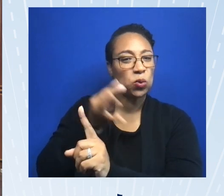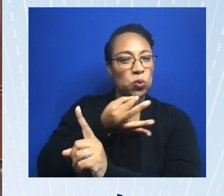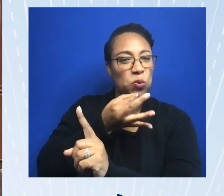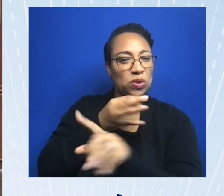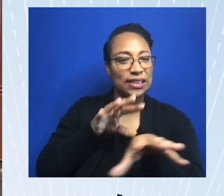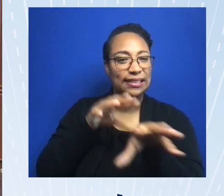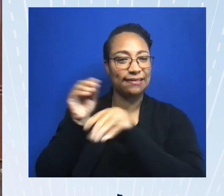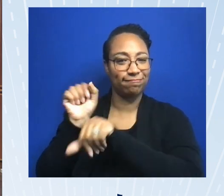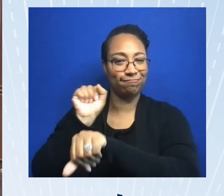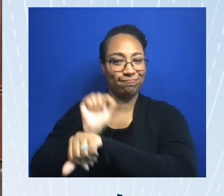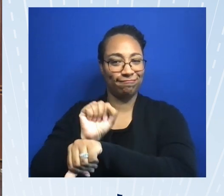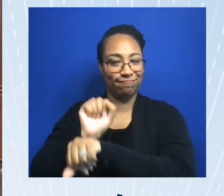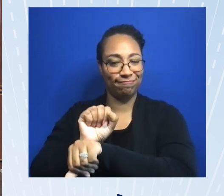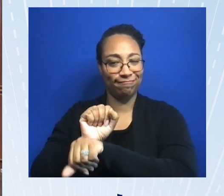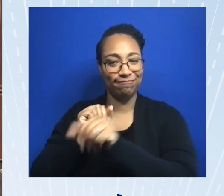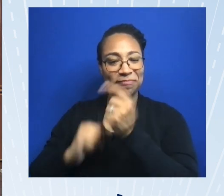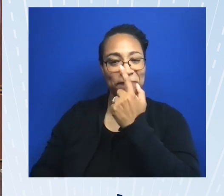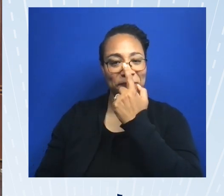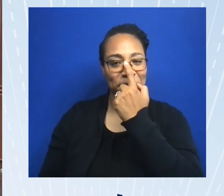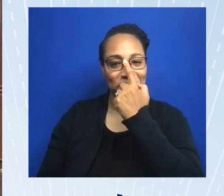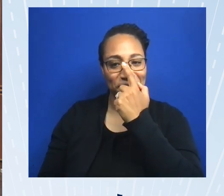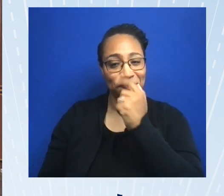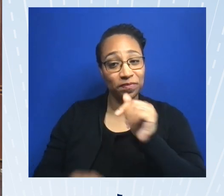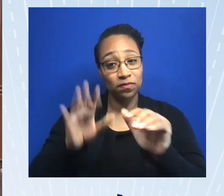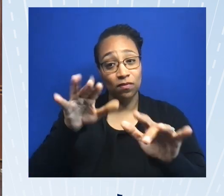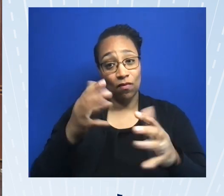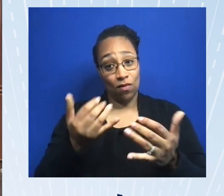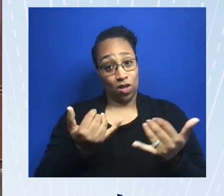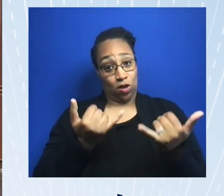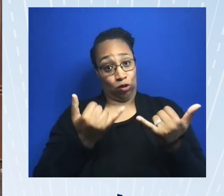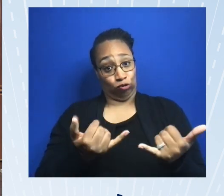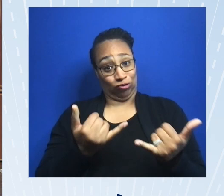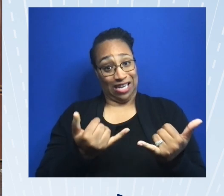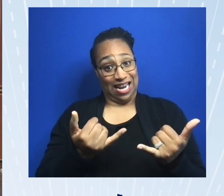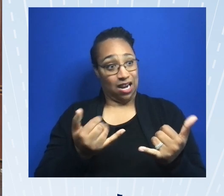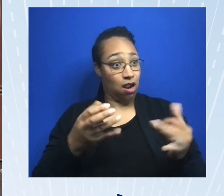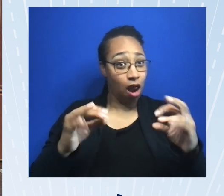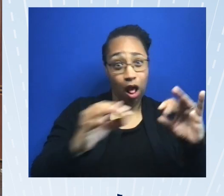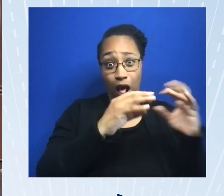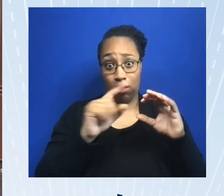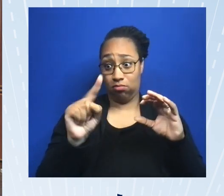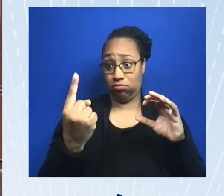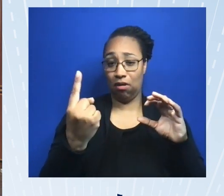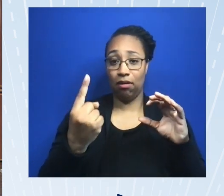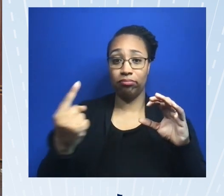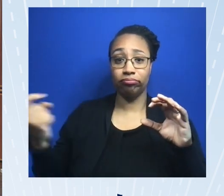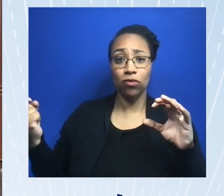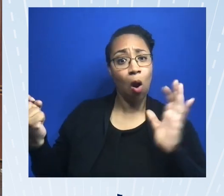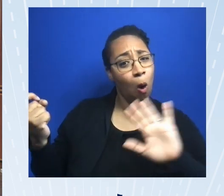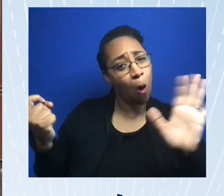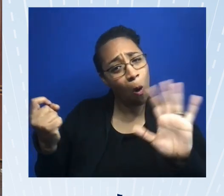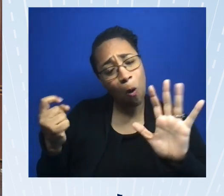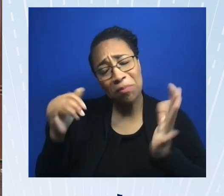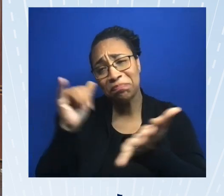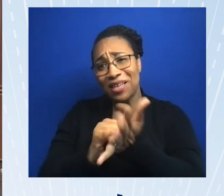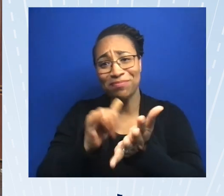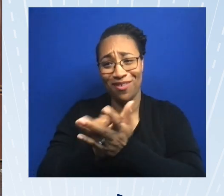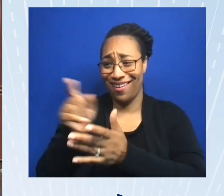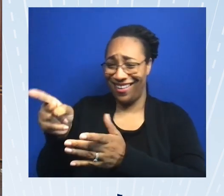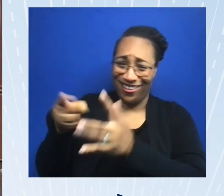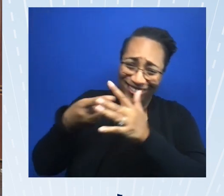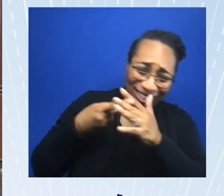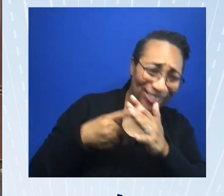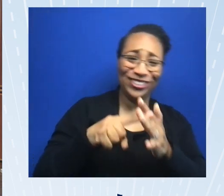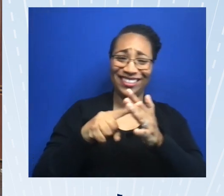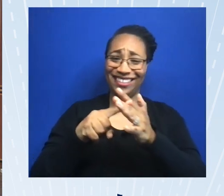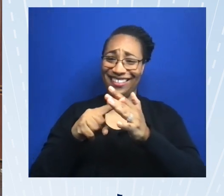happened without her leadership, her resolve, and her vision. Ambassador Rice, Susan, you have many jewels in your crown